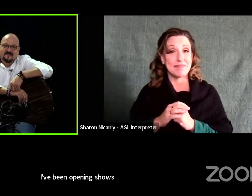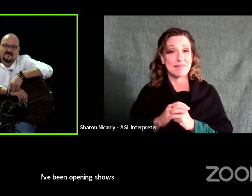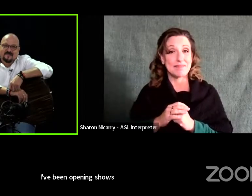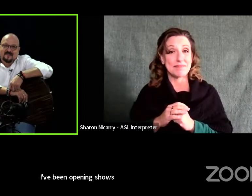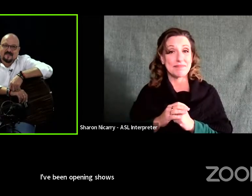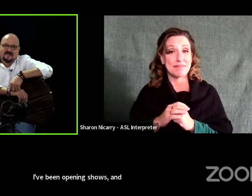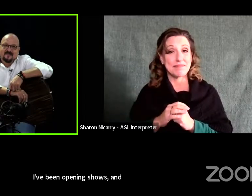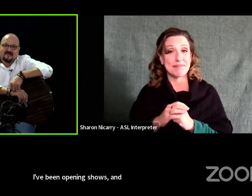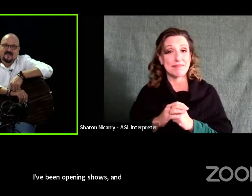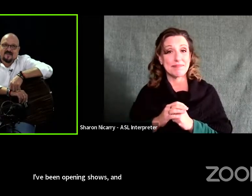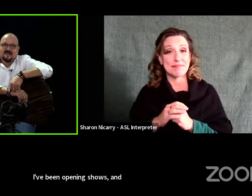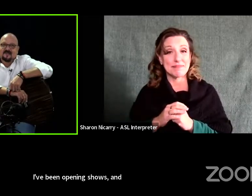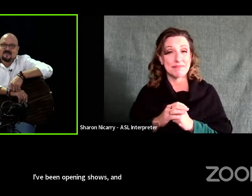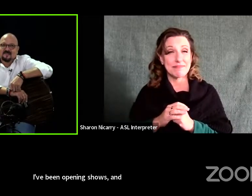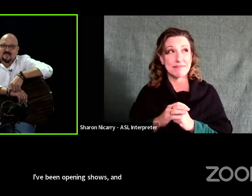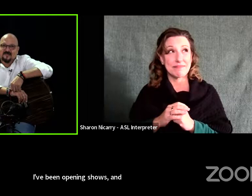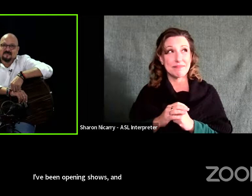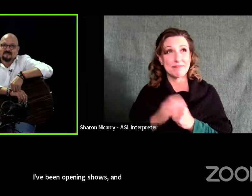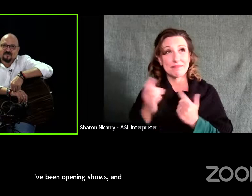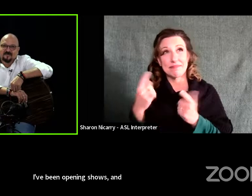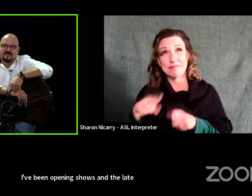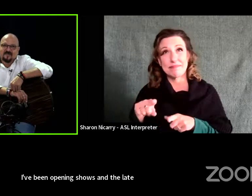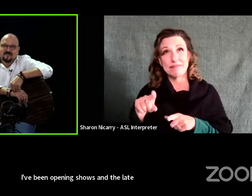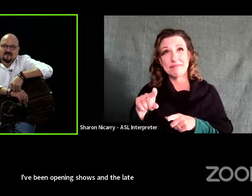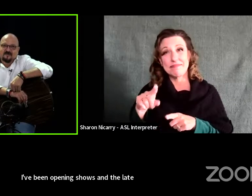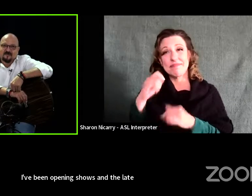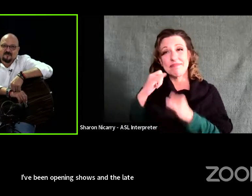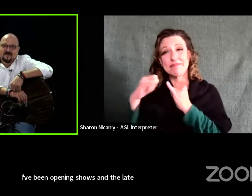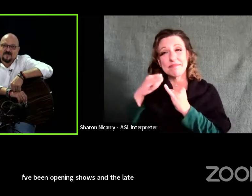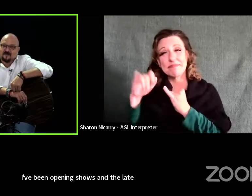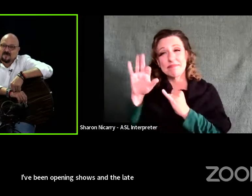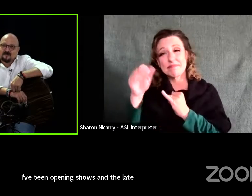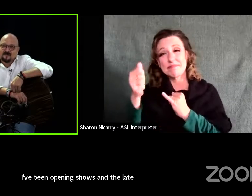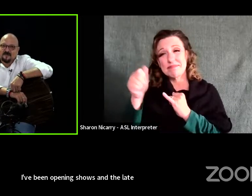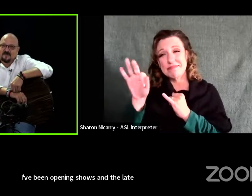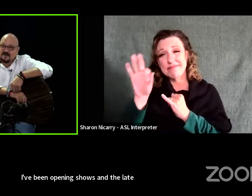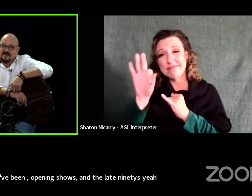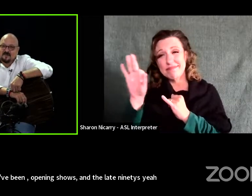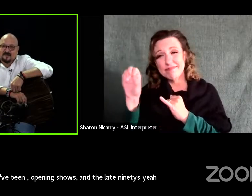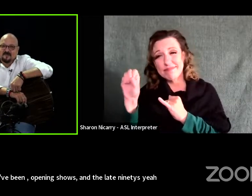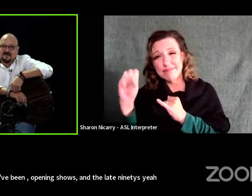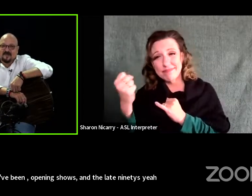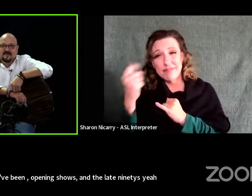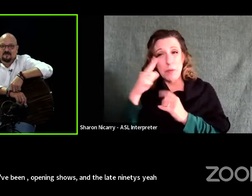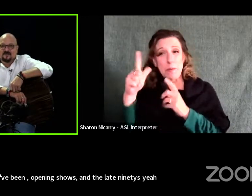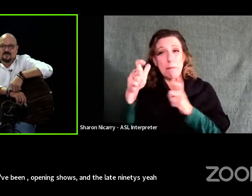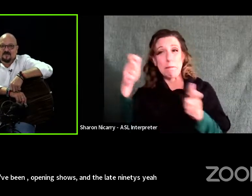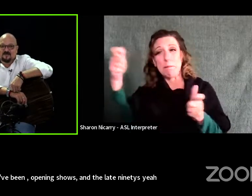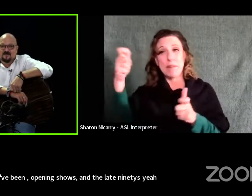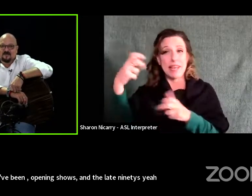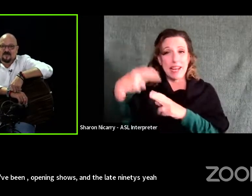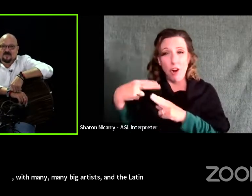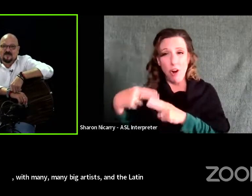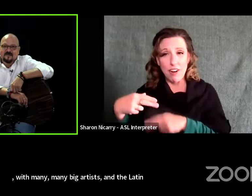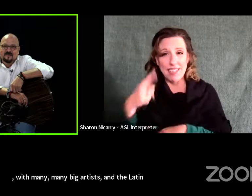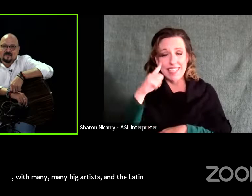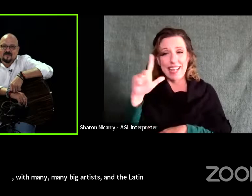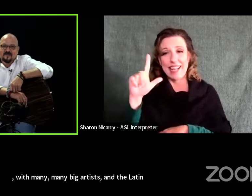in the late 90s, yeah, with many, many big artists in the Latin music